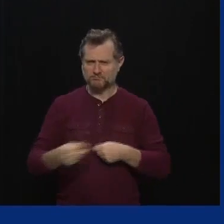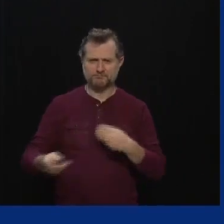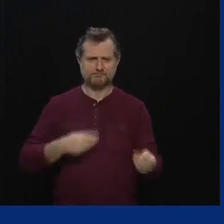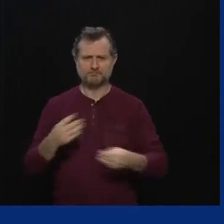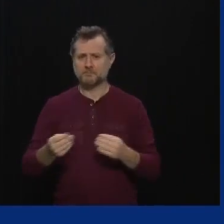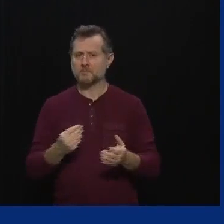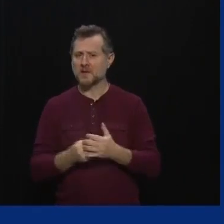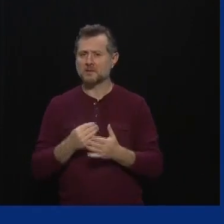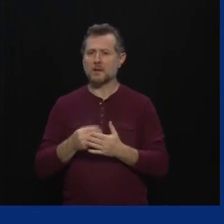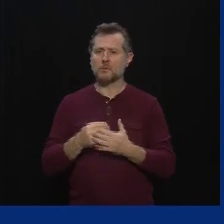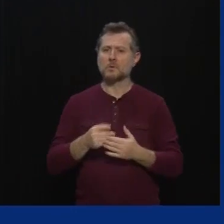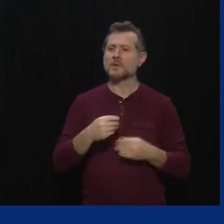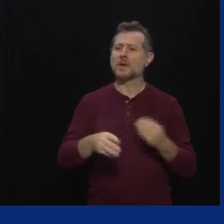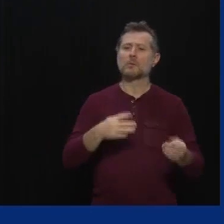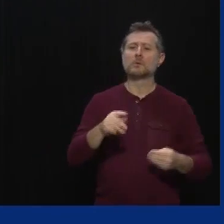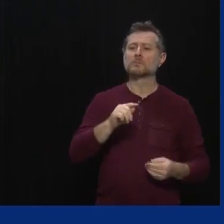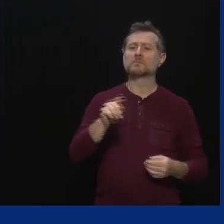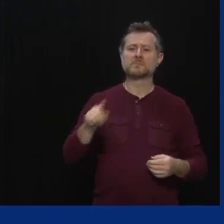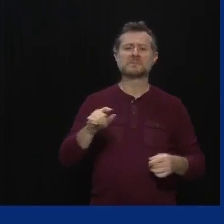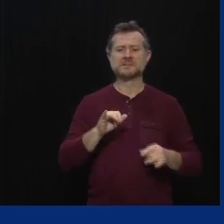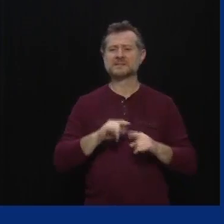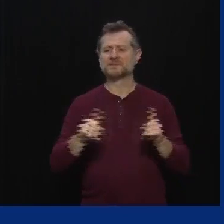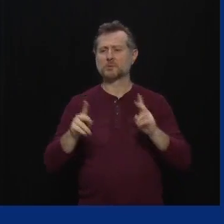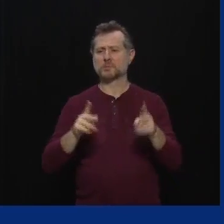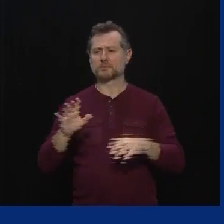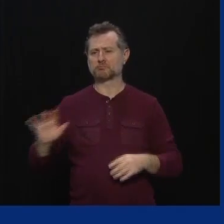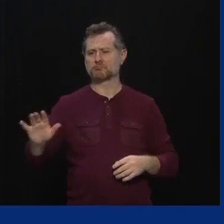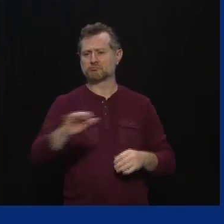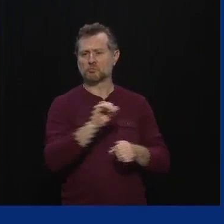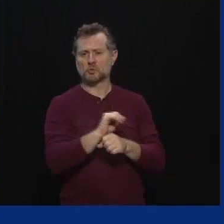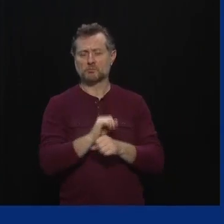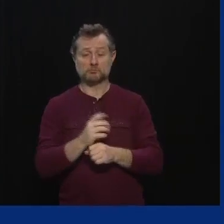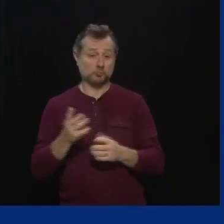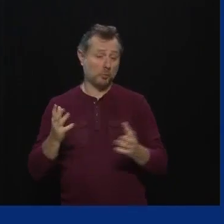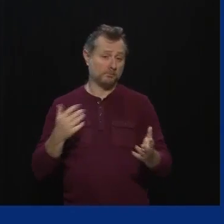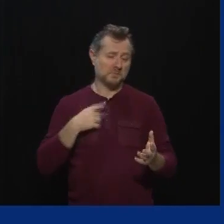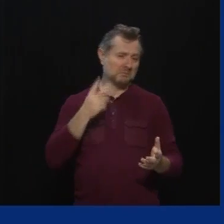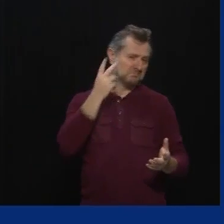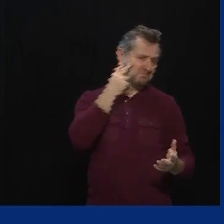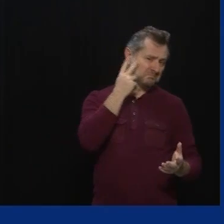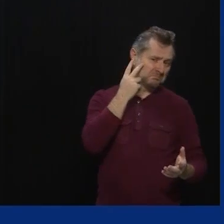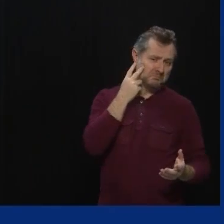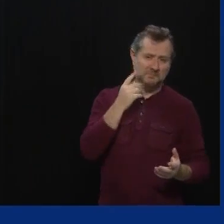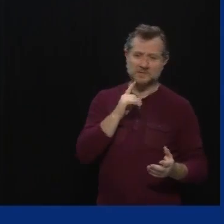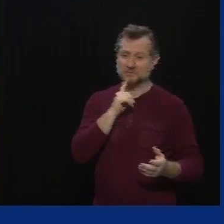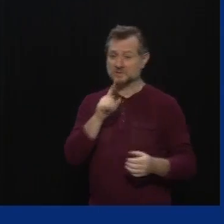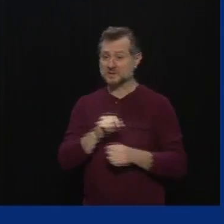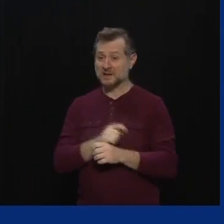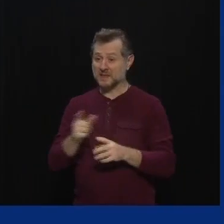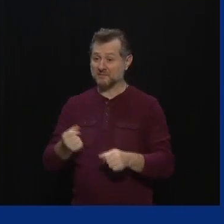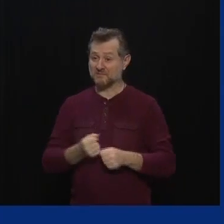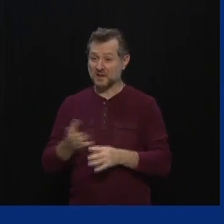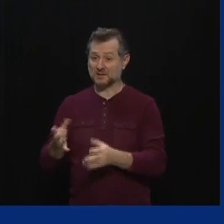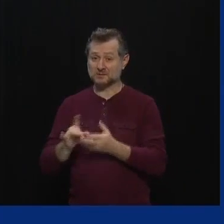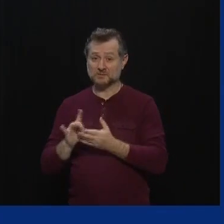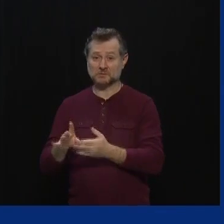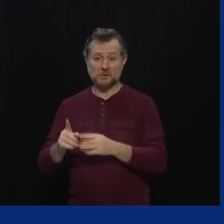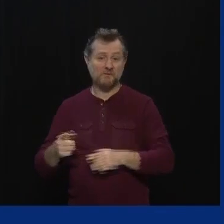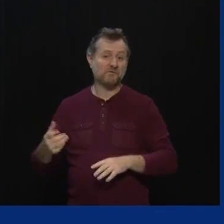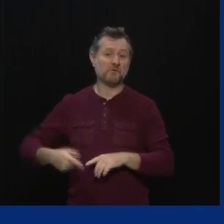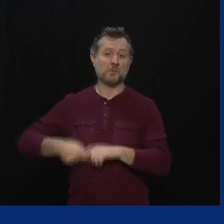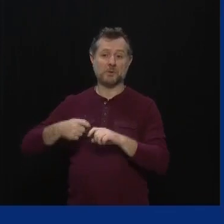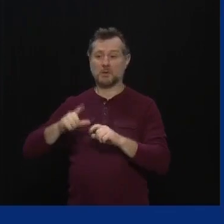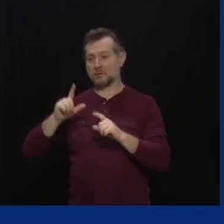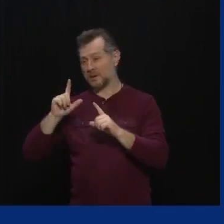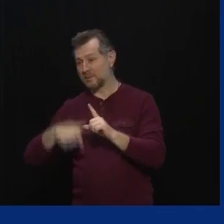to happen when the moratorium on evictions is lapsed in a couple more months. We have until January